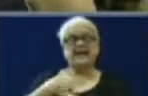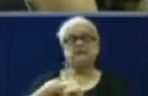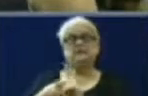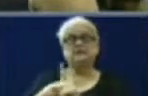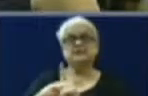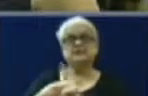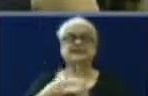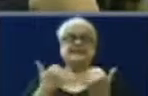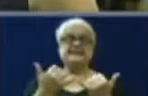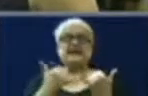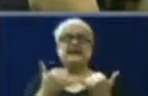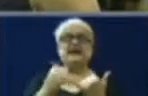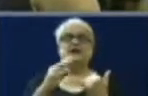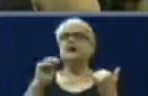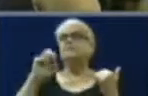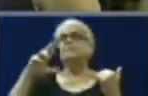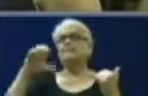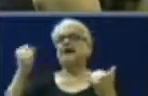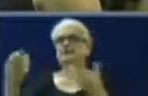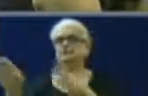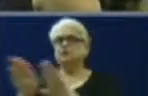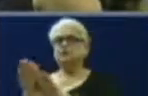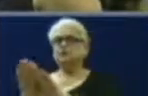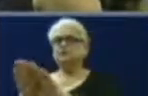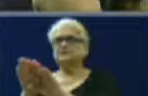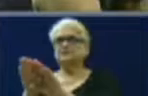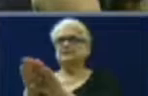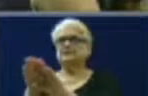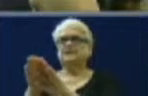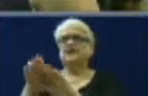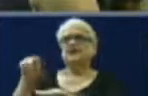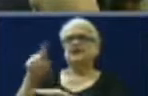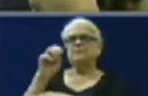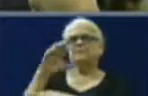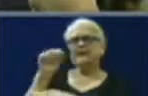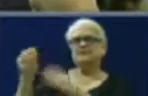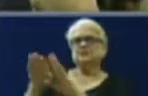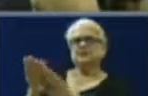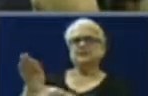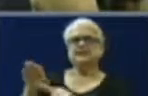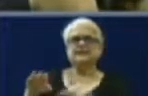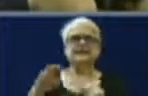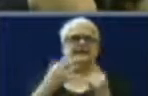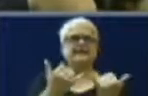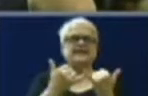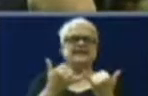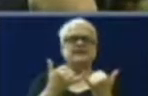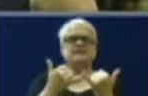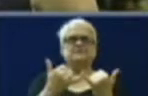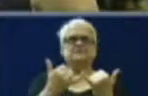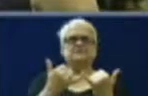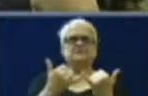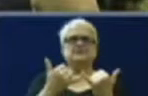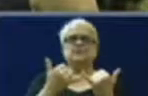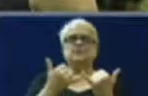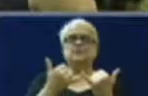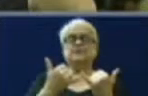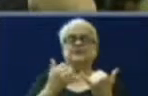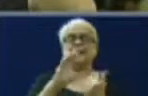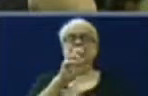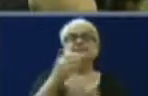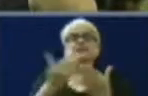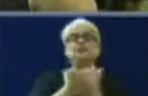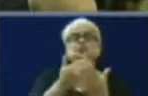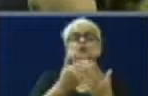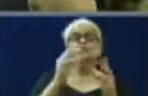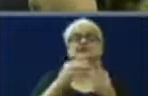working. Myers shut down. Our brand new magnet-only middle school, only in its first year, suddenly had to absorb a population that we weren't ready for and that wasn't ready for